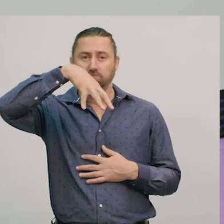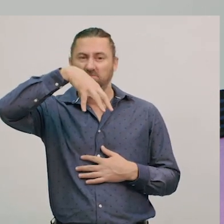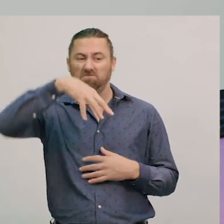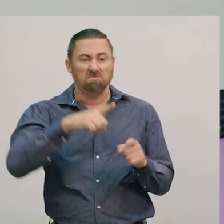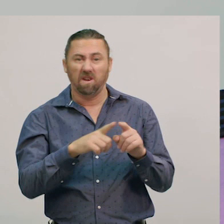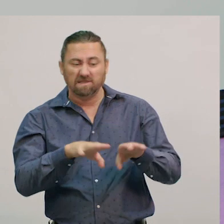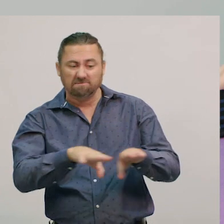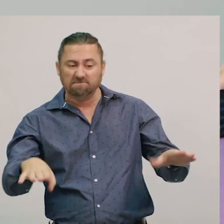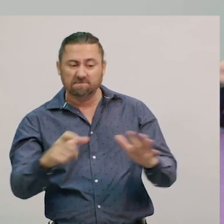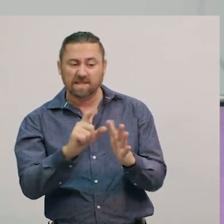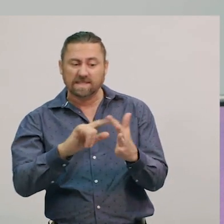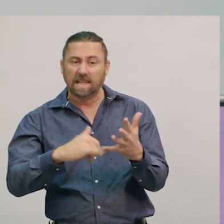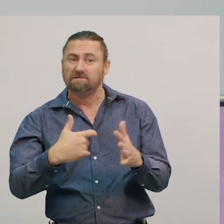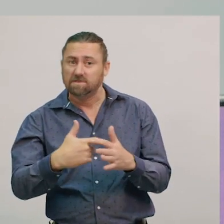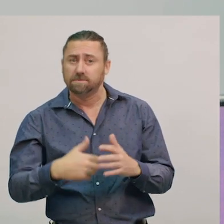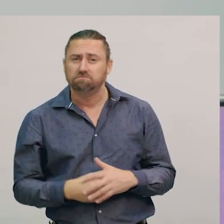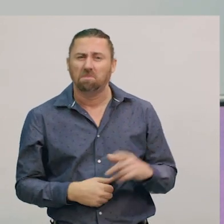desk, and the other